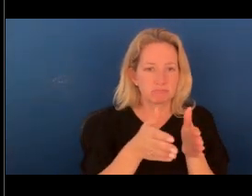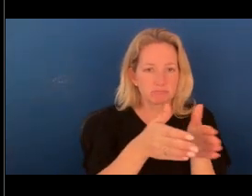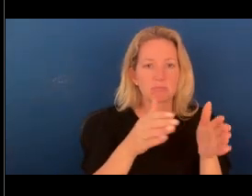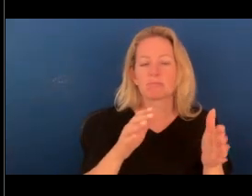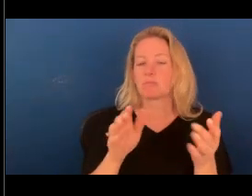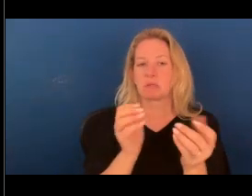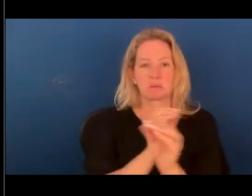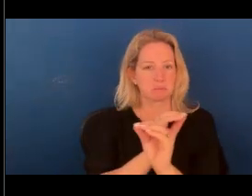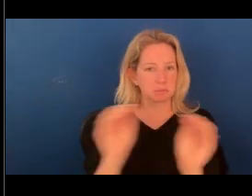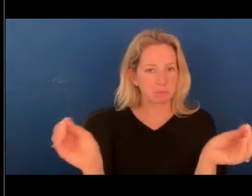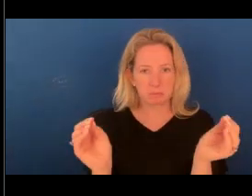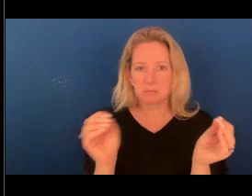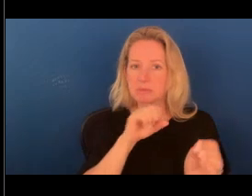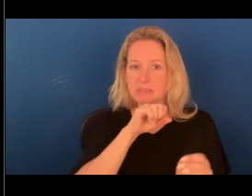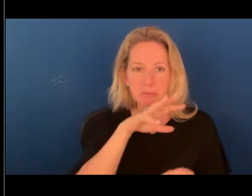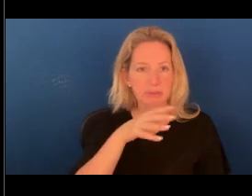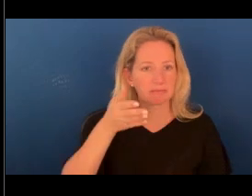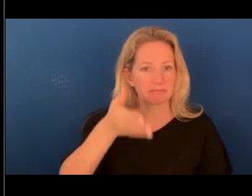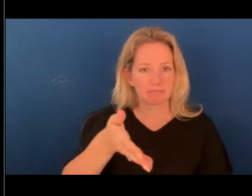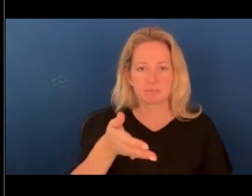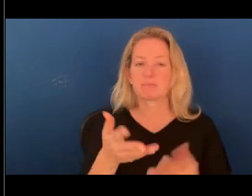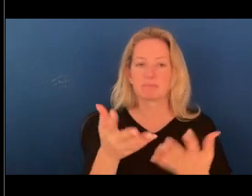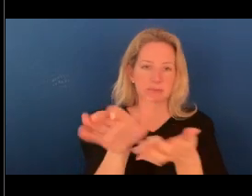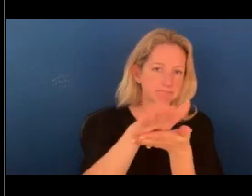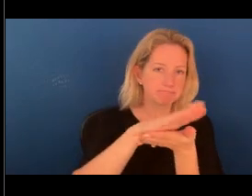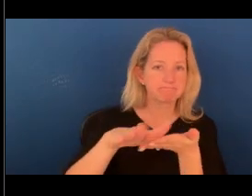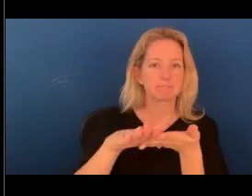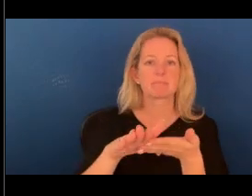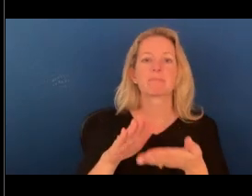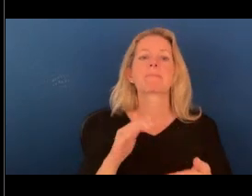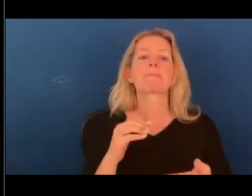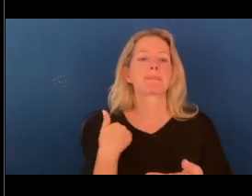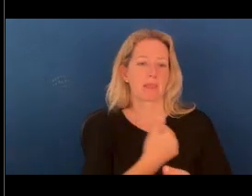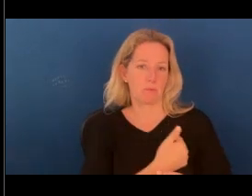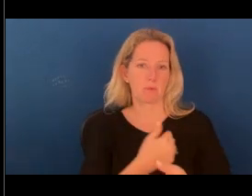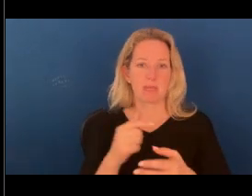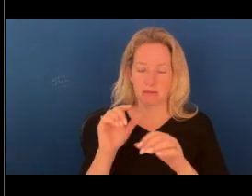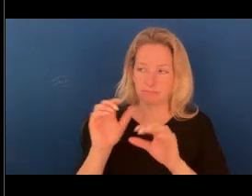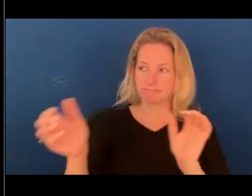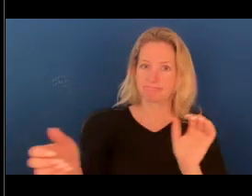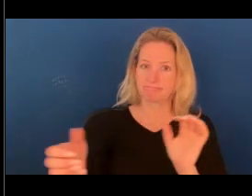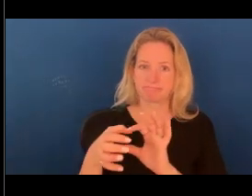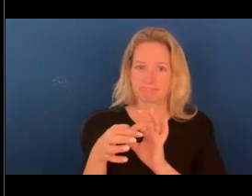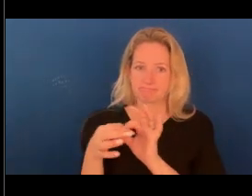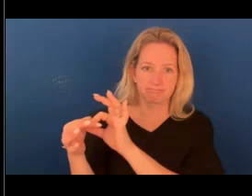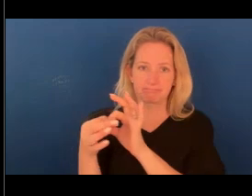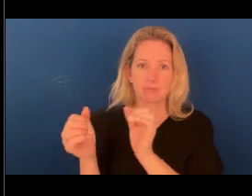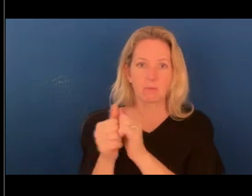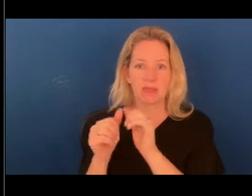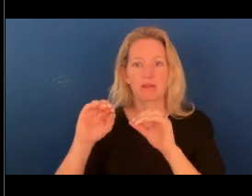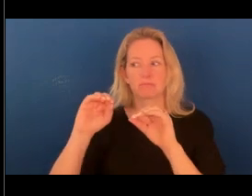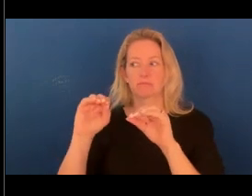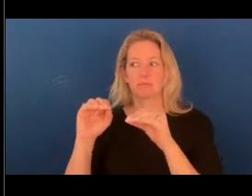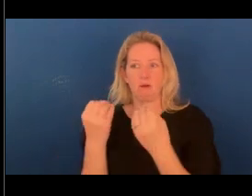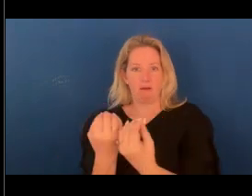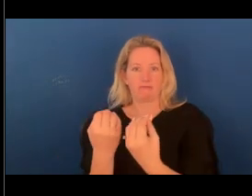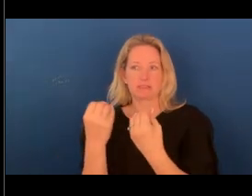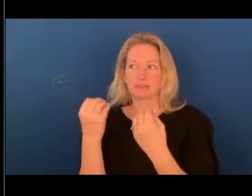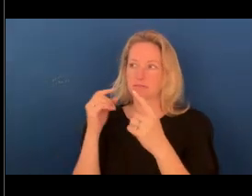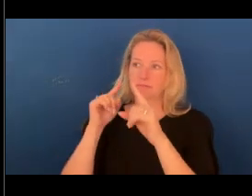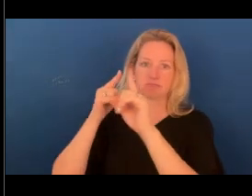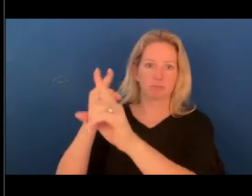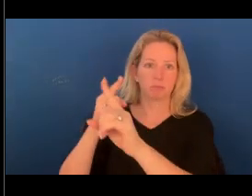OR&R, as one of our divisions, and it really complements the other parts of the office's mission to protect and restore our ocean and coastal